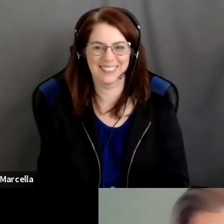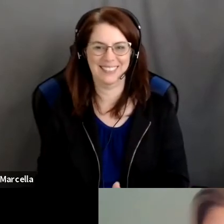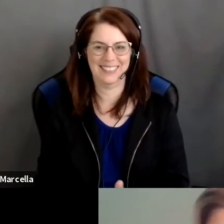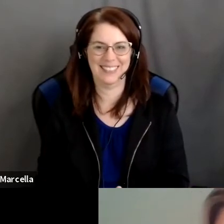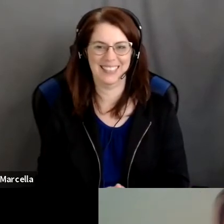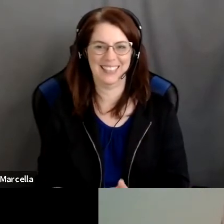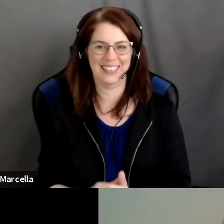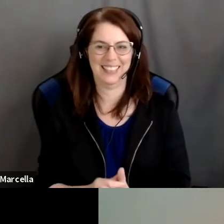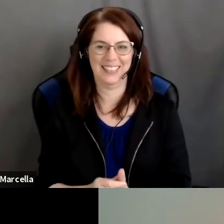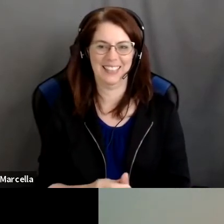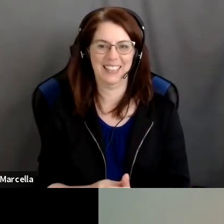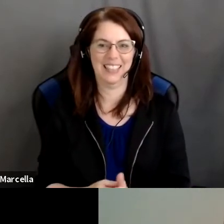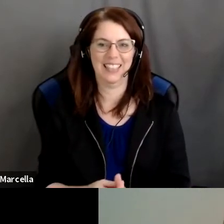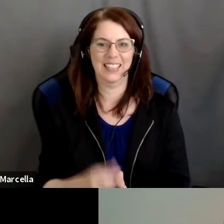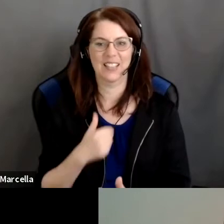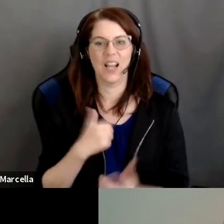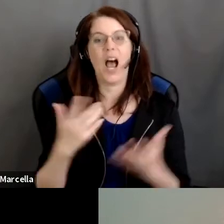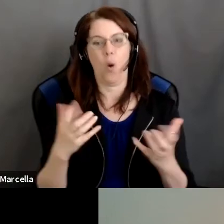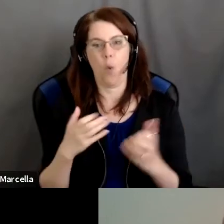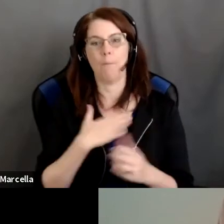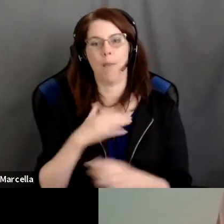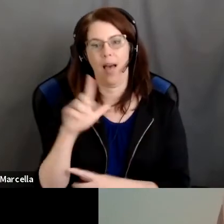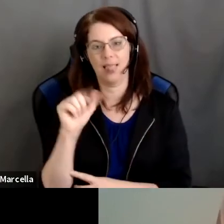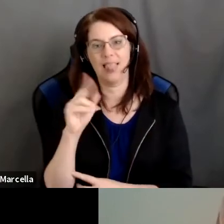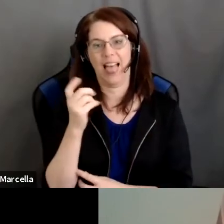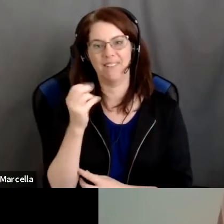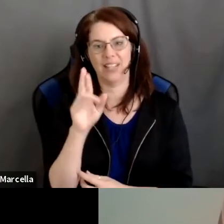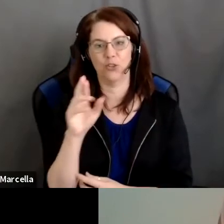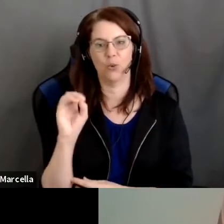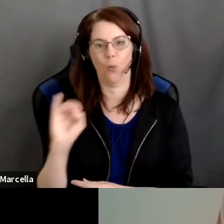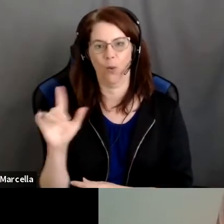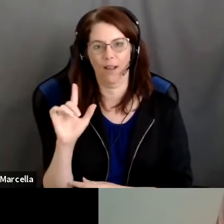on and say I want my lavender oil, but I also want my